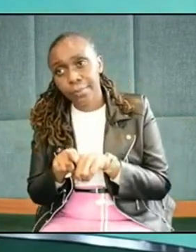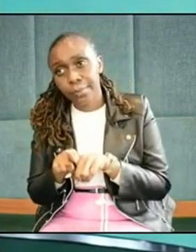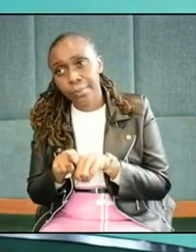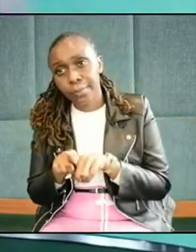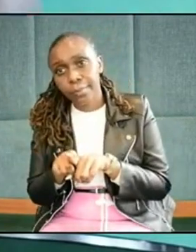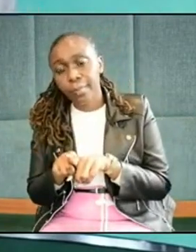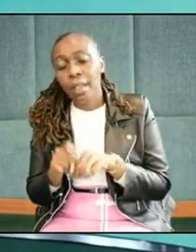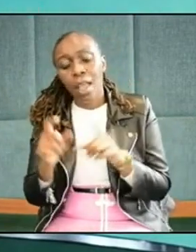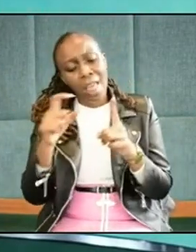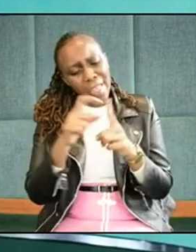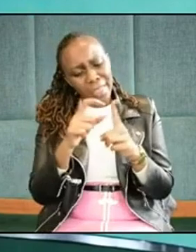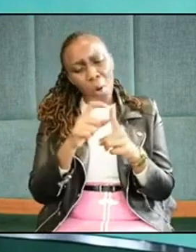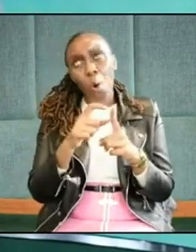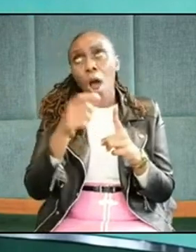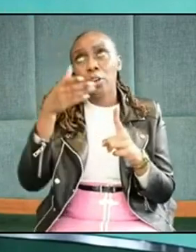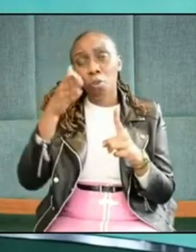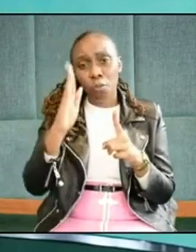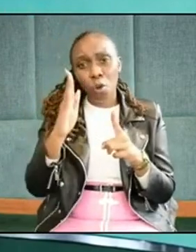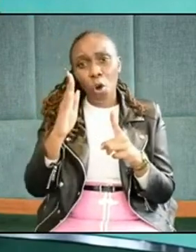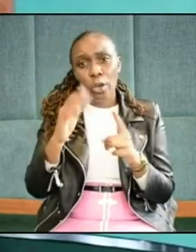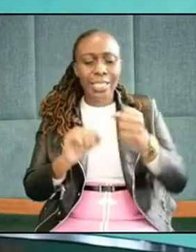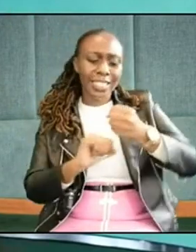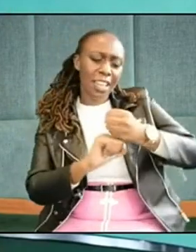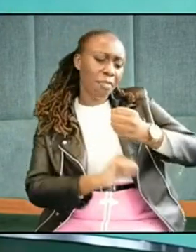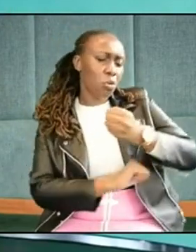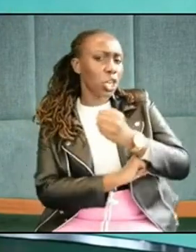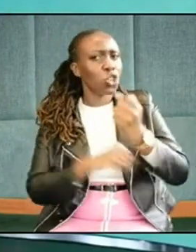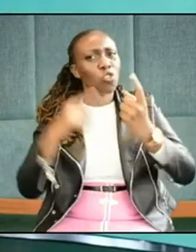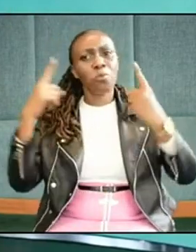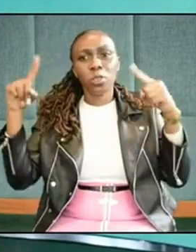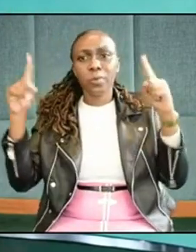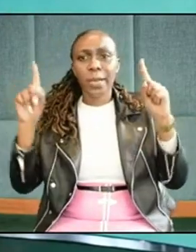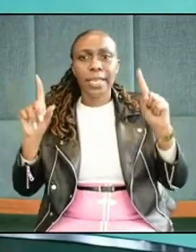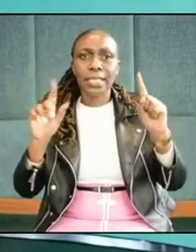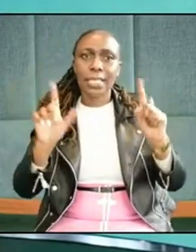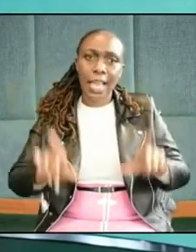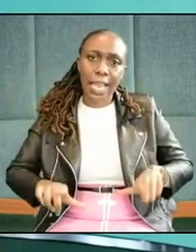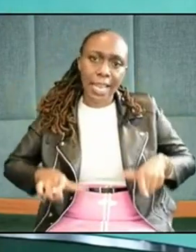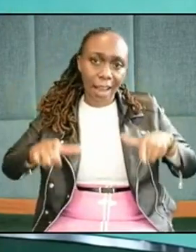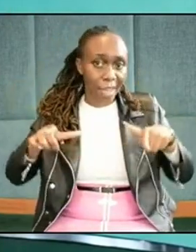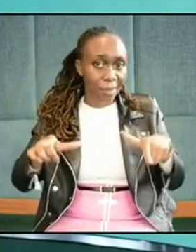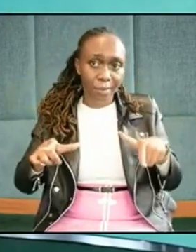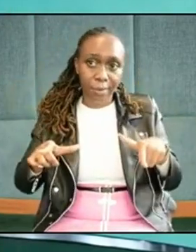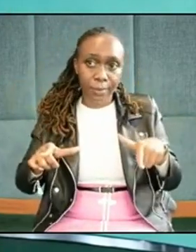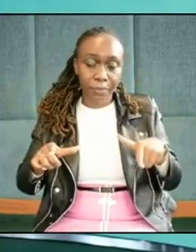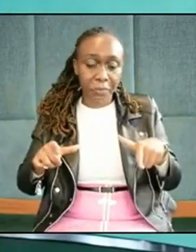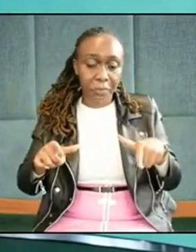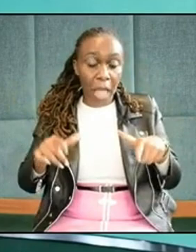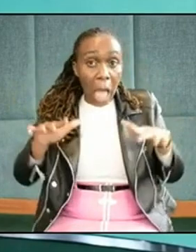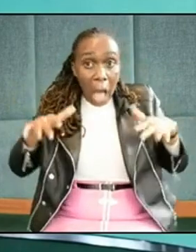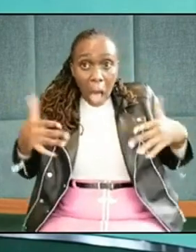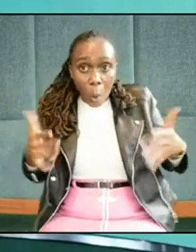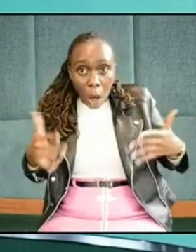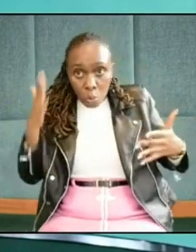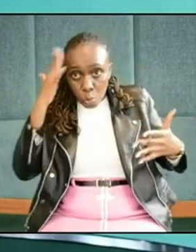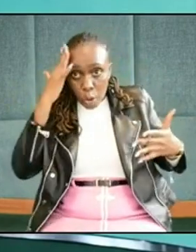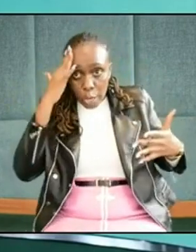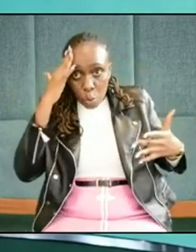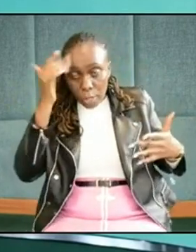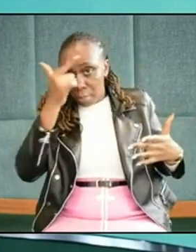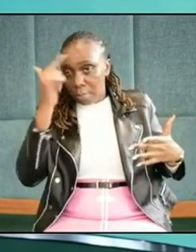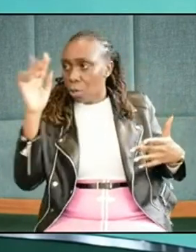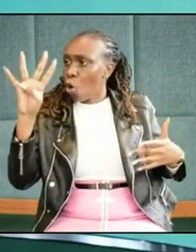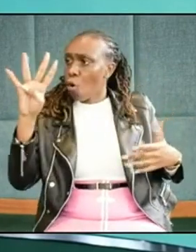of God is the foundation of prosperity in this life. And how do I know? It is because 4 years